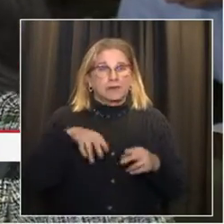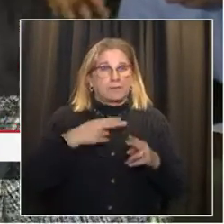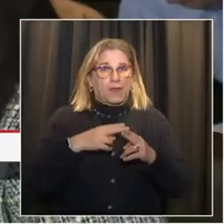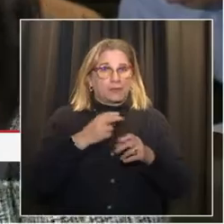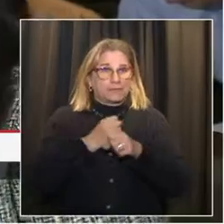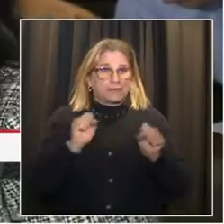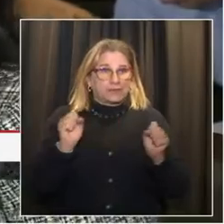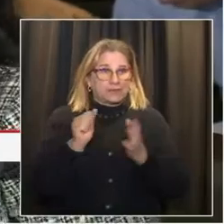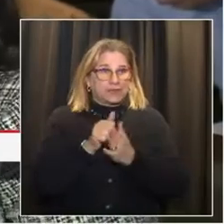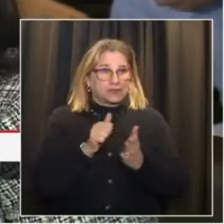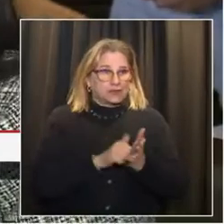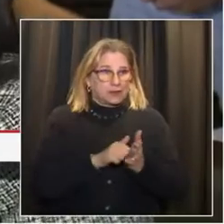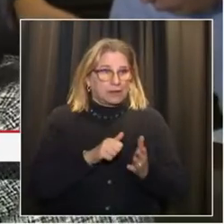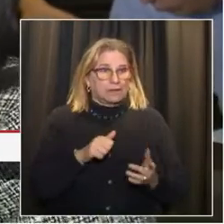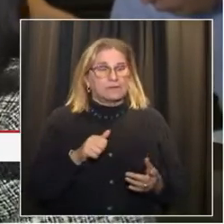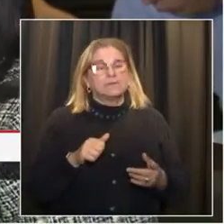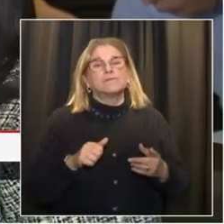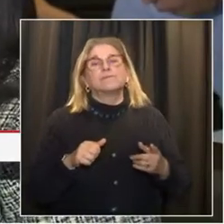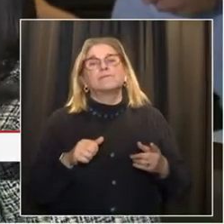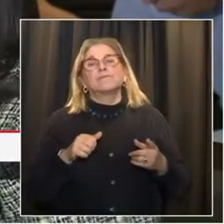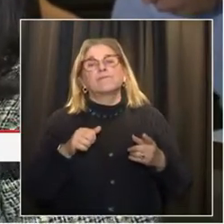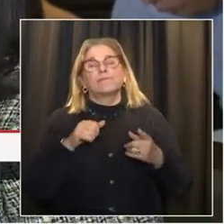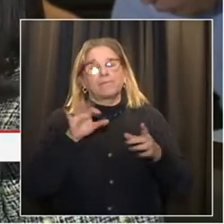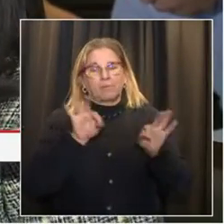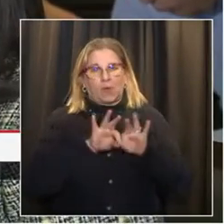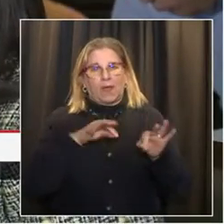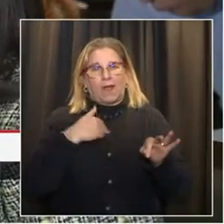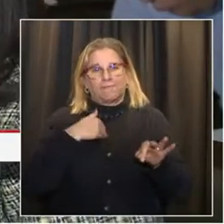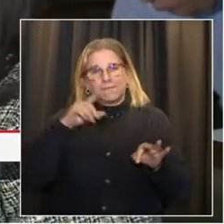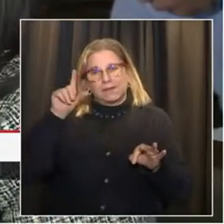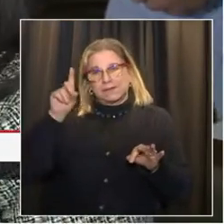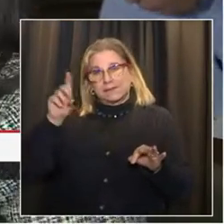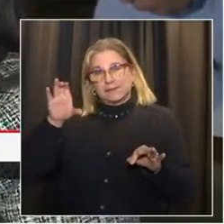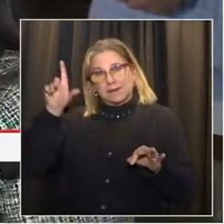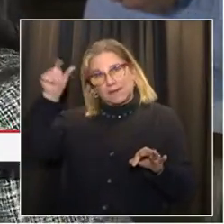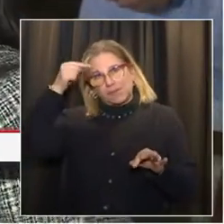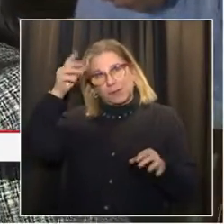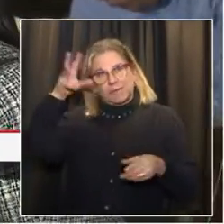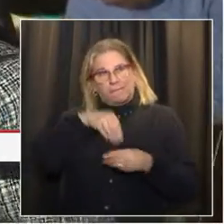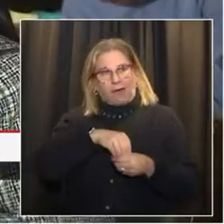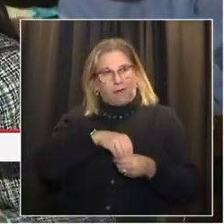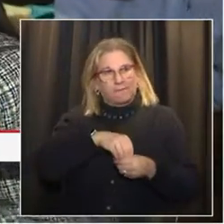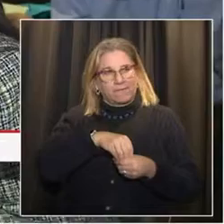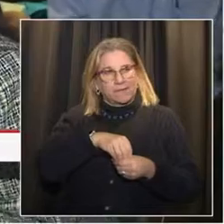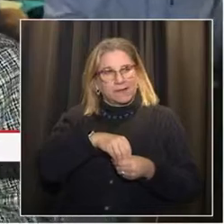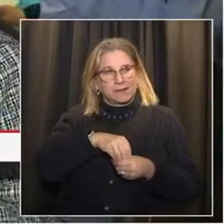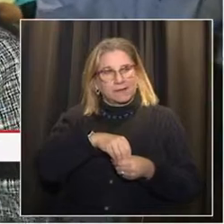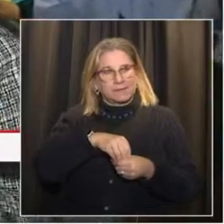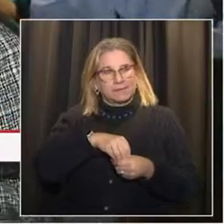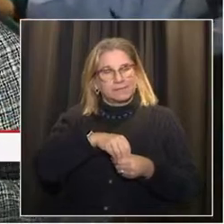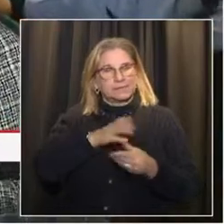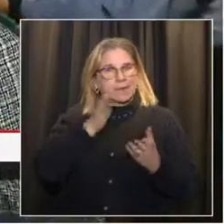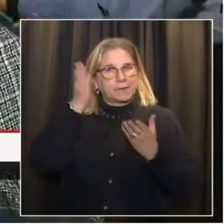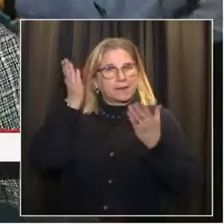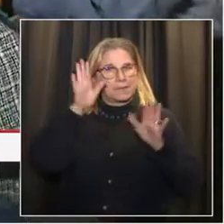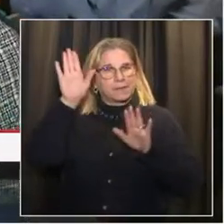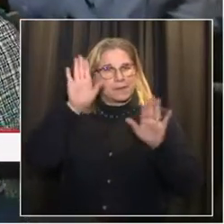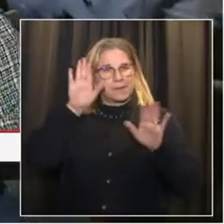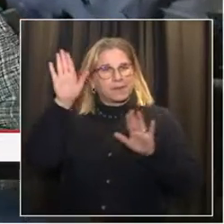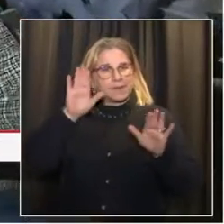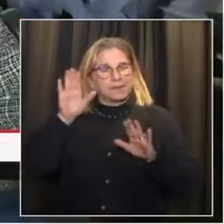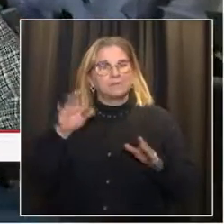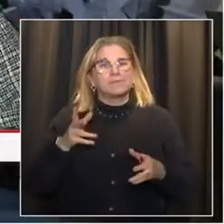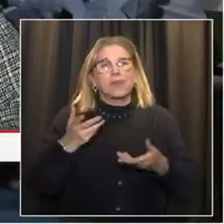interfacing strongly with our bid partners. We already, and you've heard us talk a bit over the past 2 years